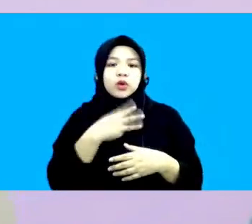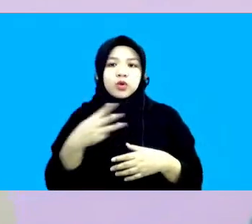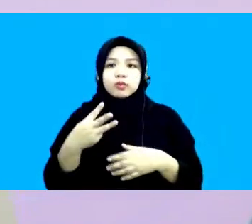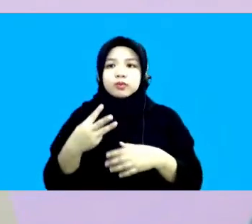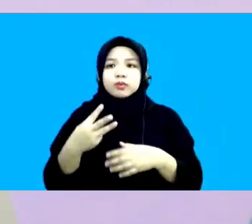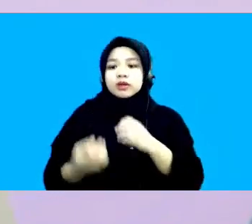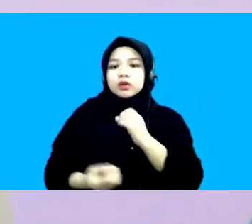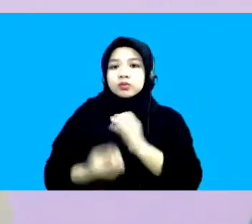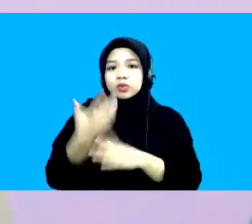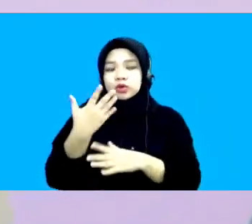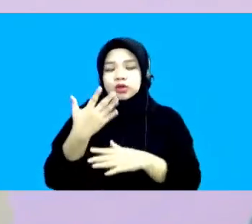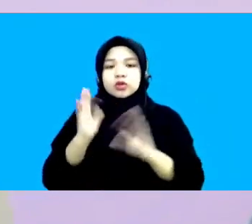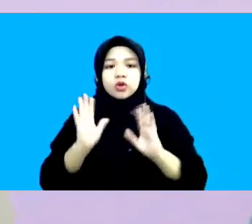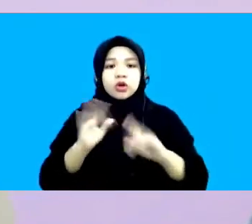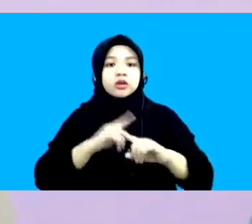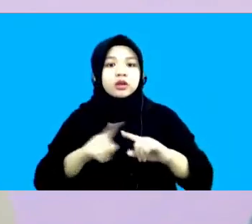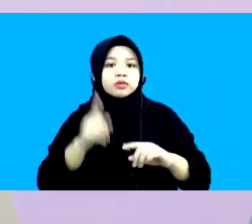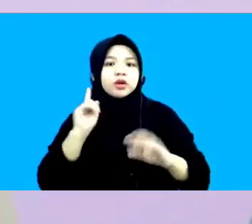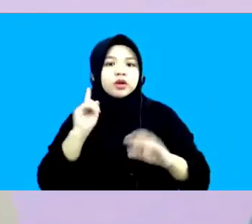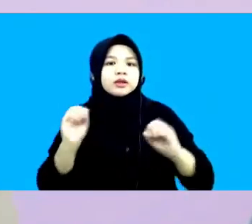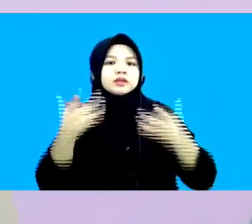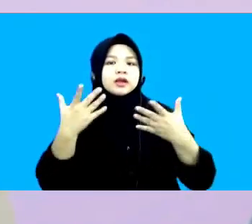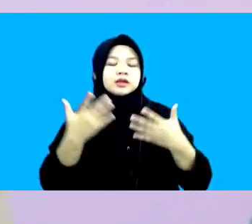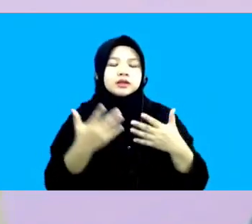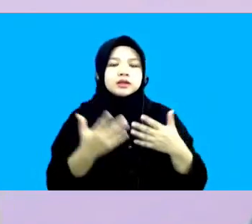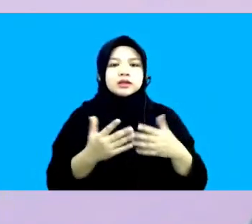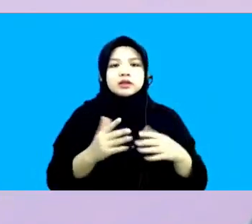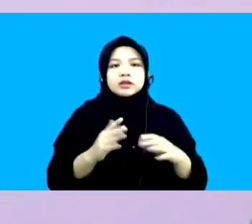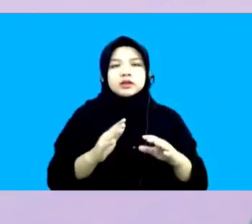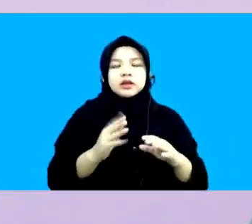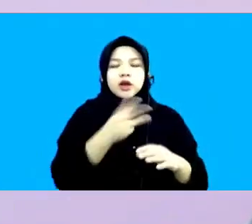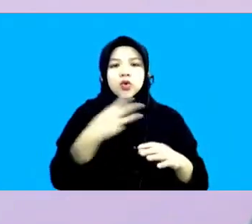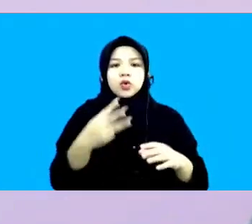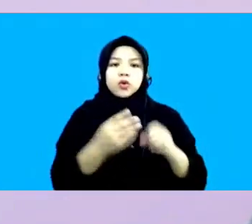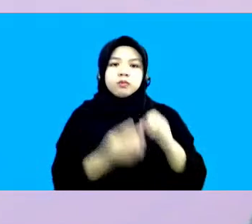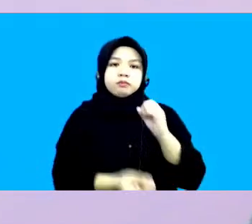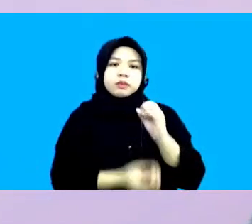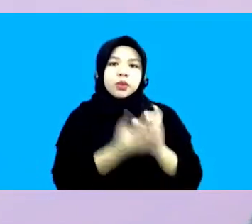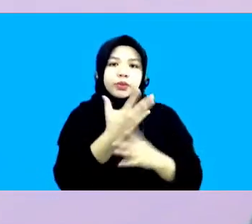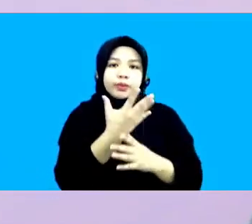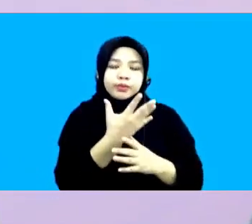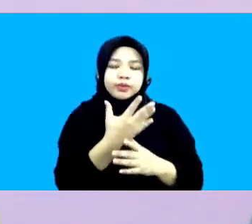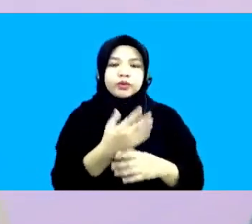localizable, which means that you can go from global MPI at the world level,